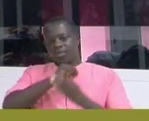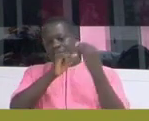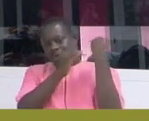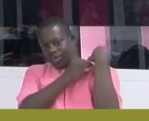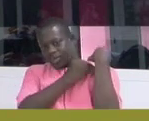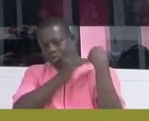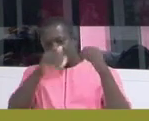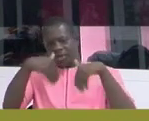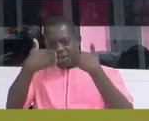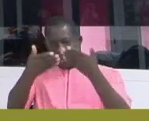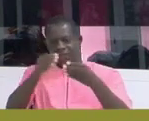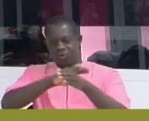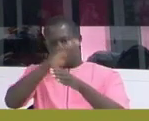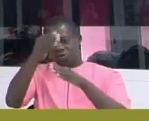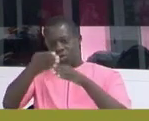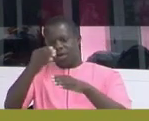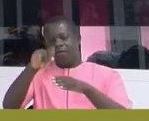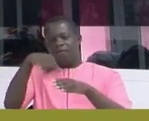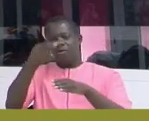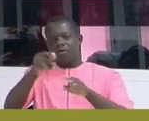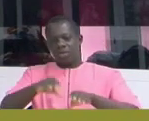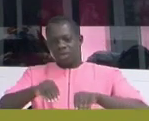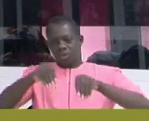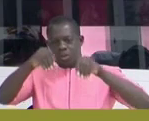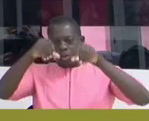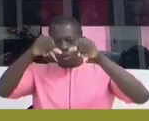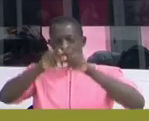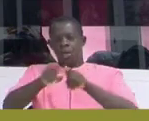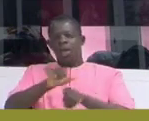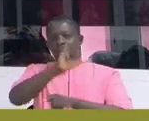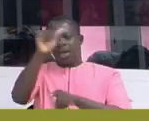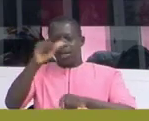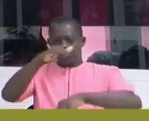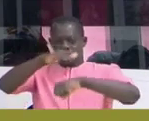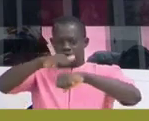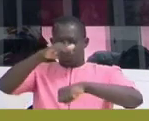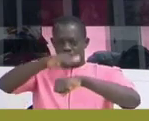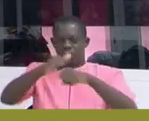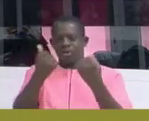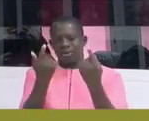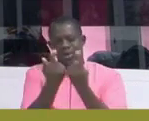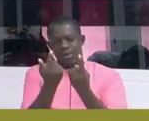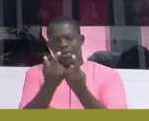Yeah. He was the one that was given the contracts for the sand and the gravel.